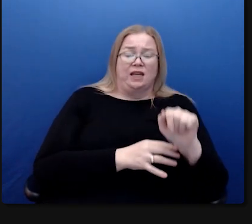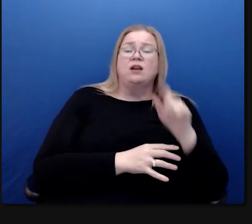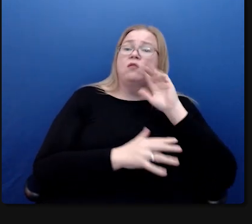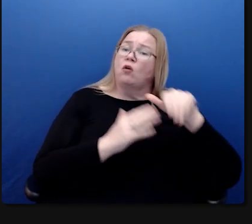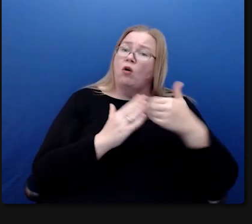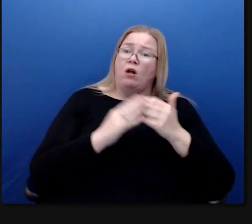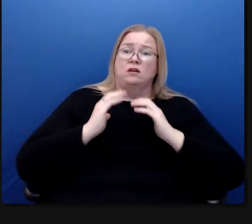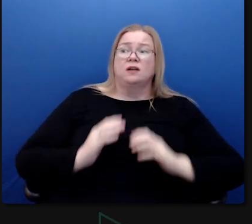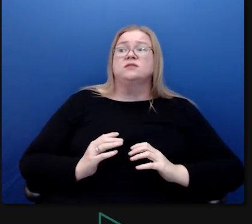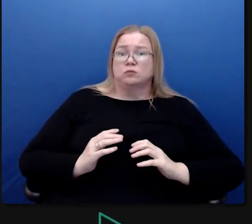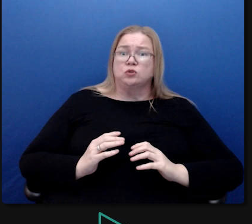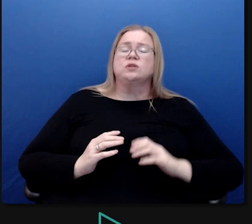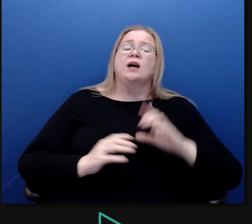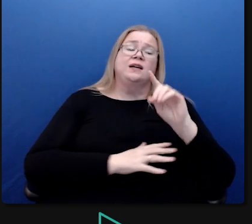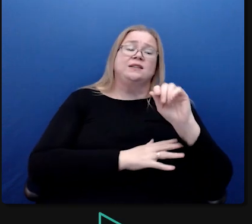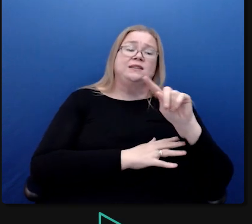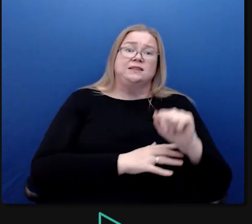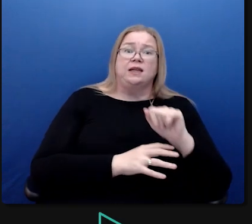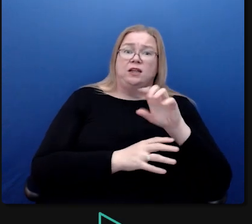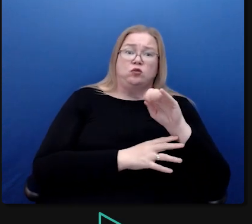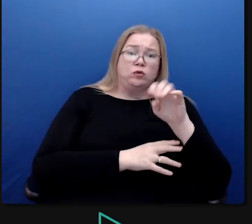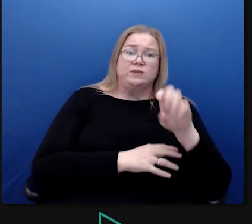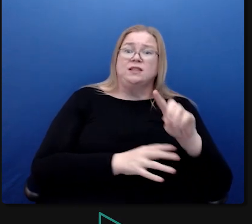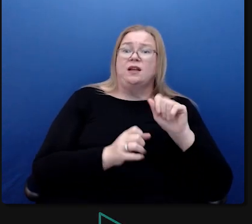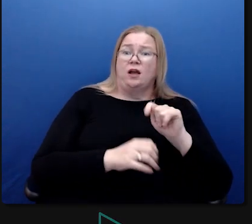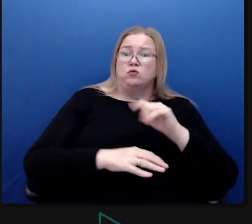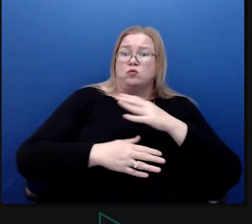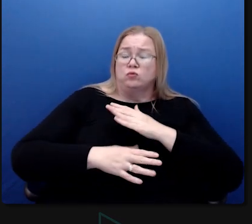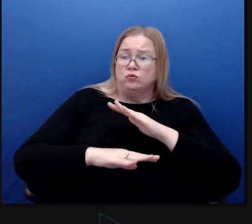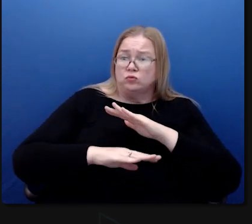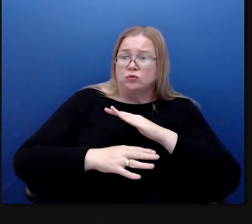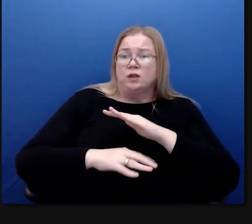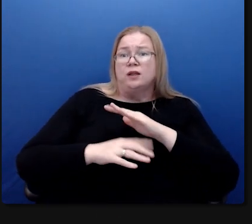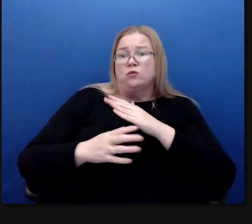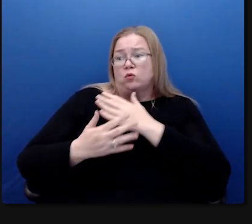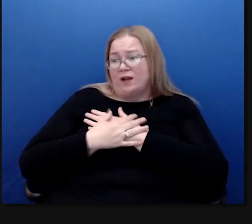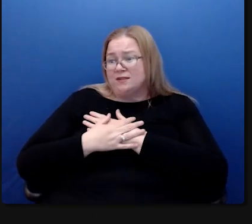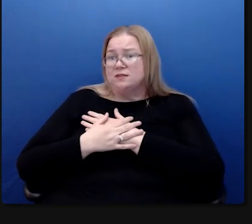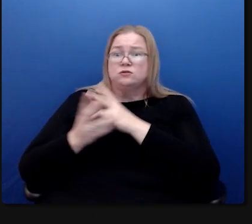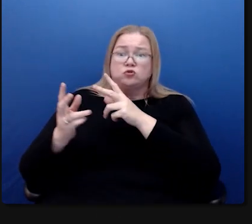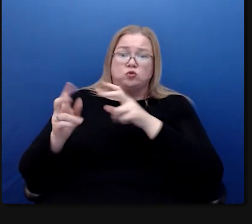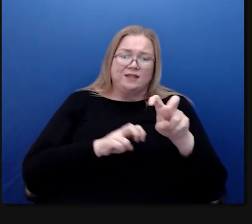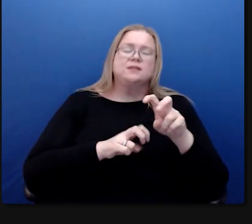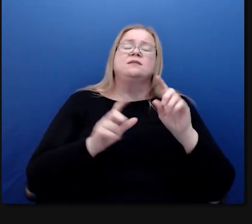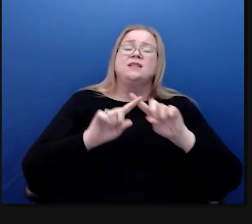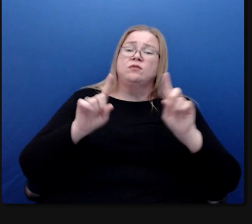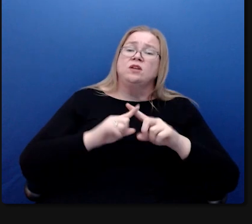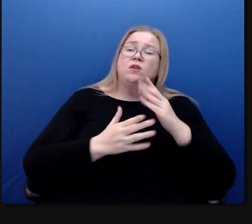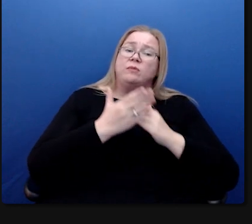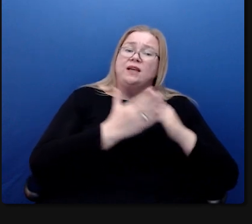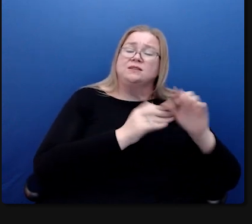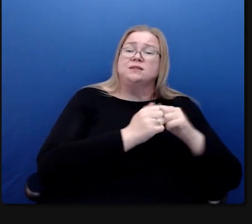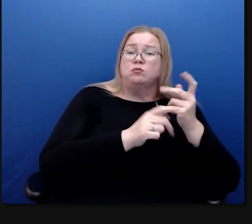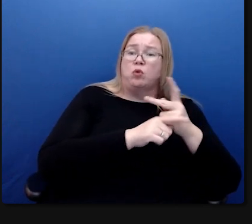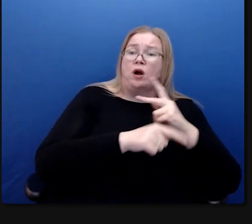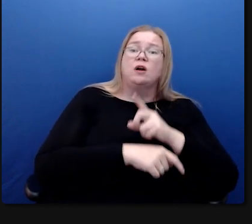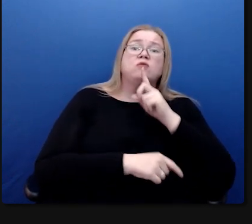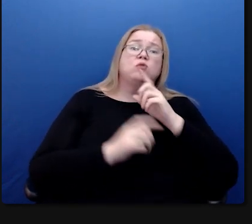each year, over 100 billion each month, and we do that extremely quickly. Our internal latency